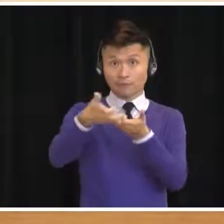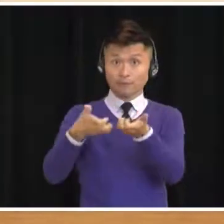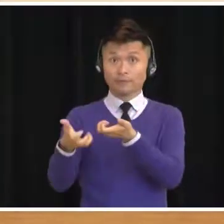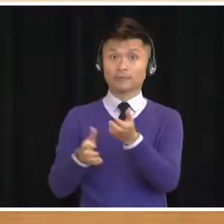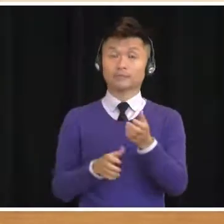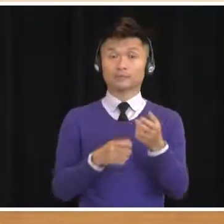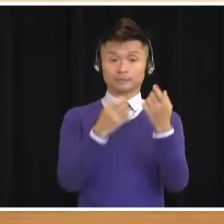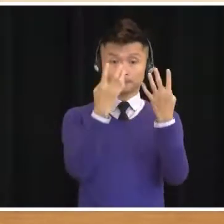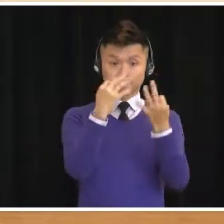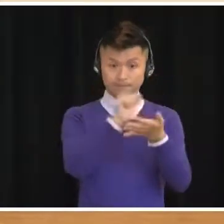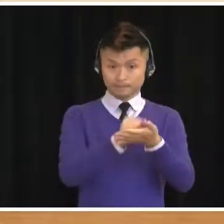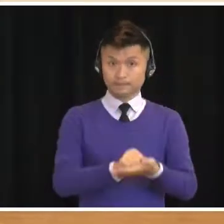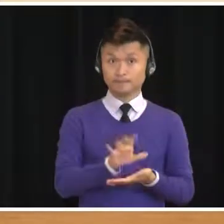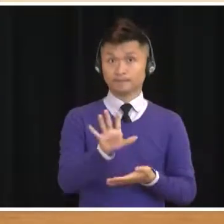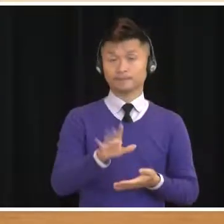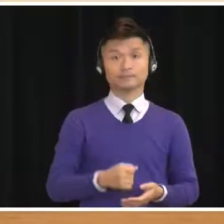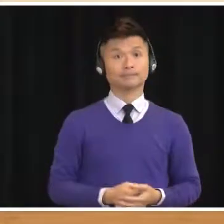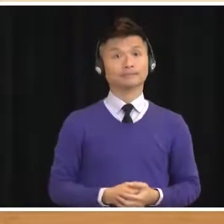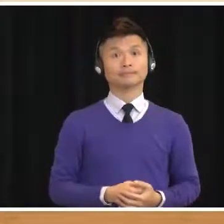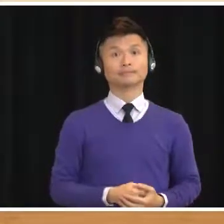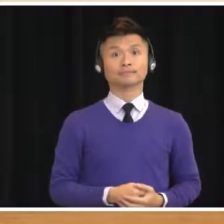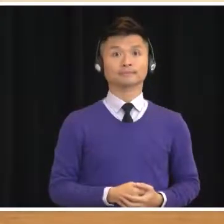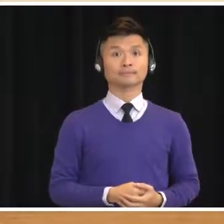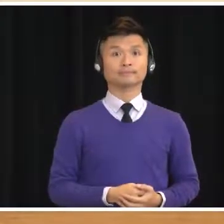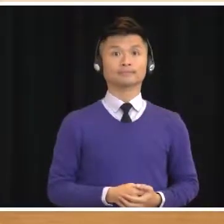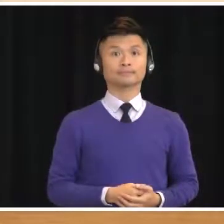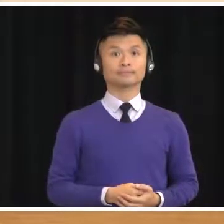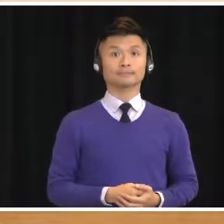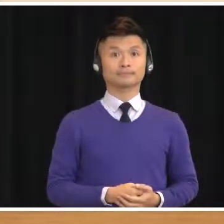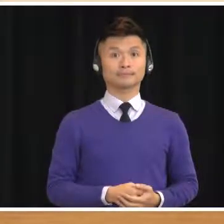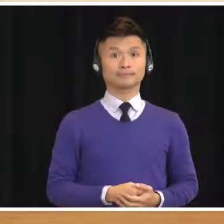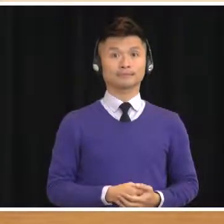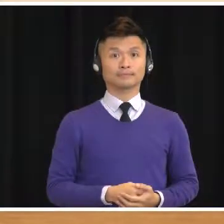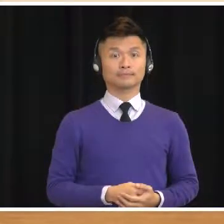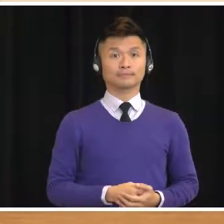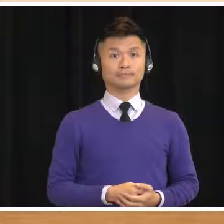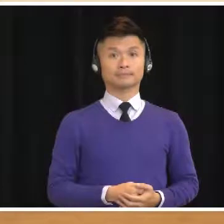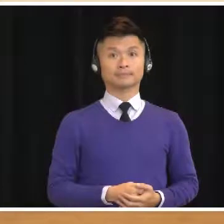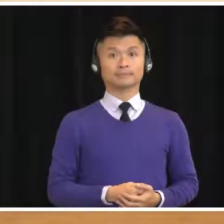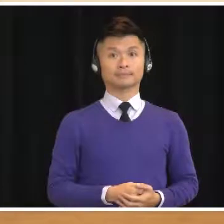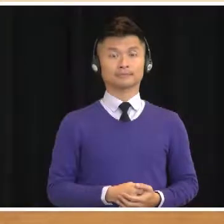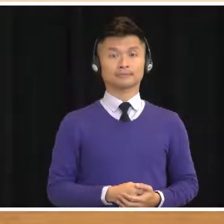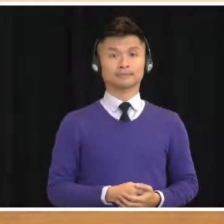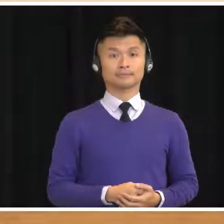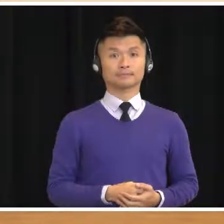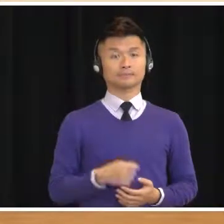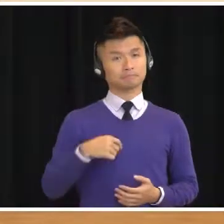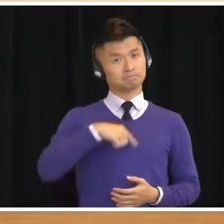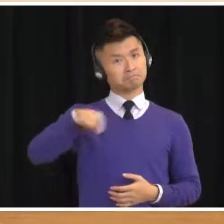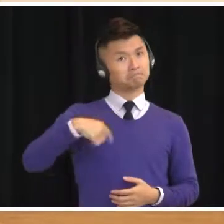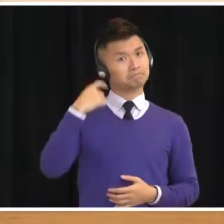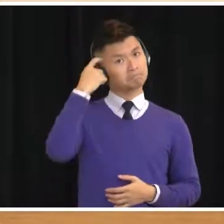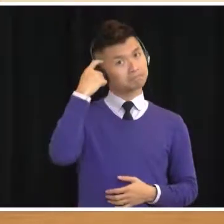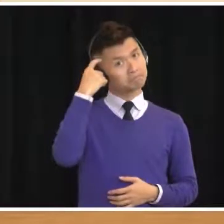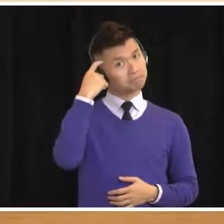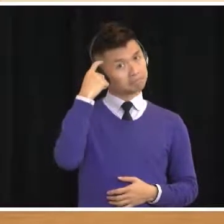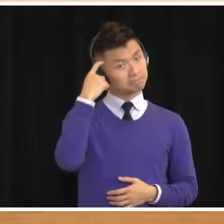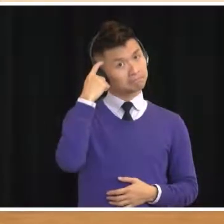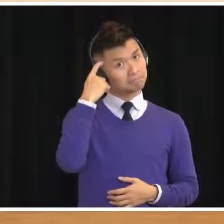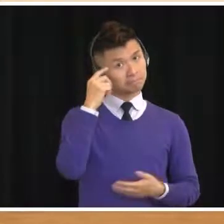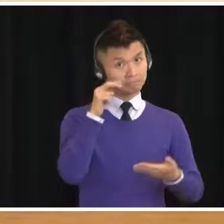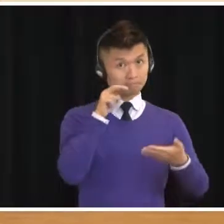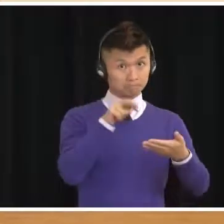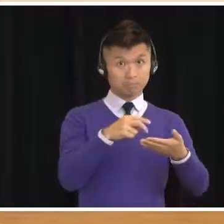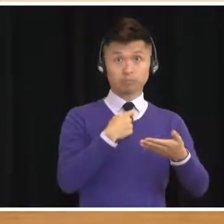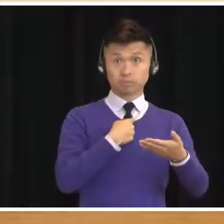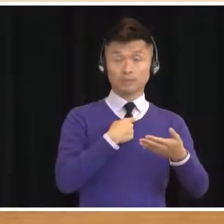an issue has been raised about suicide rate in LGBT children. So again, is that data collected, and what are those statistics